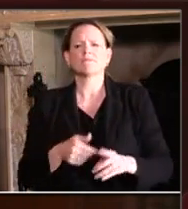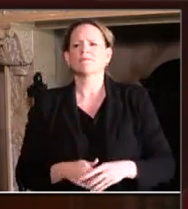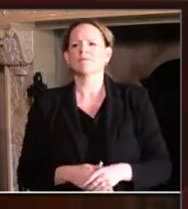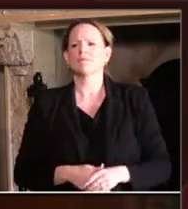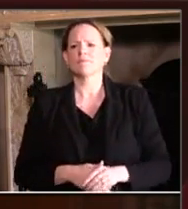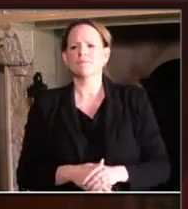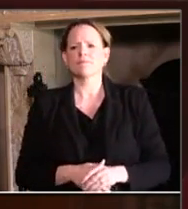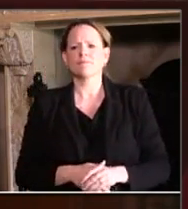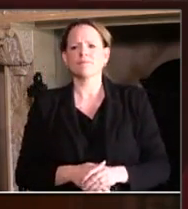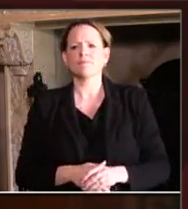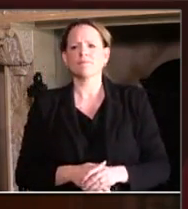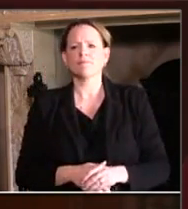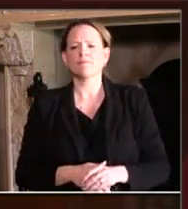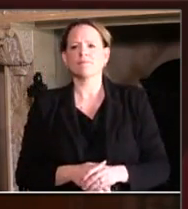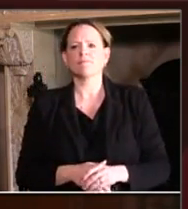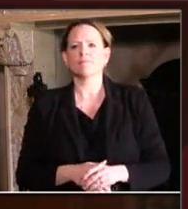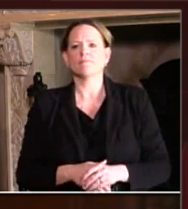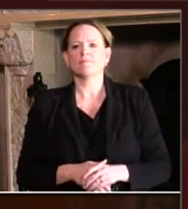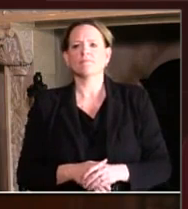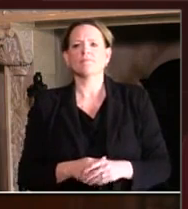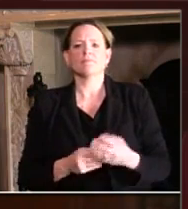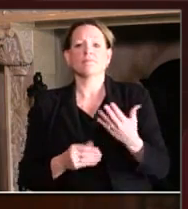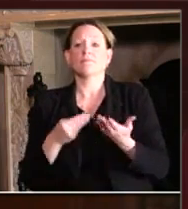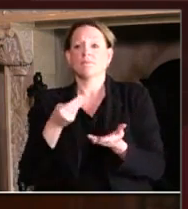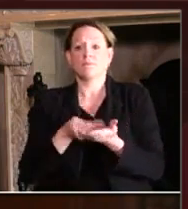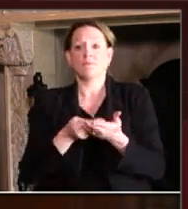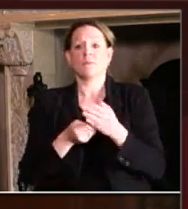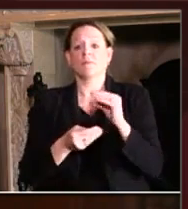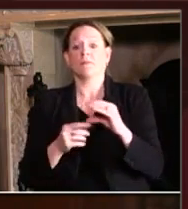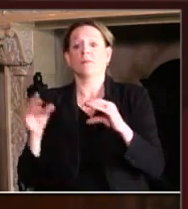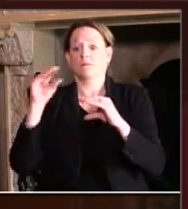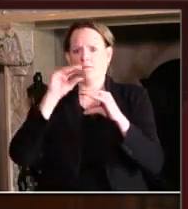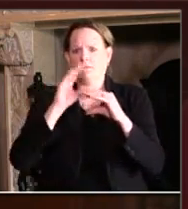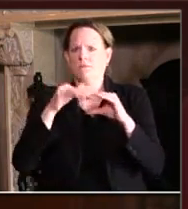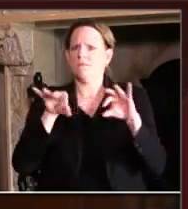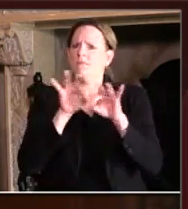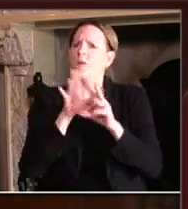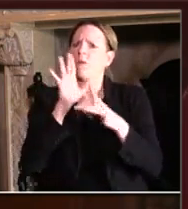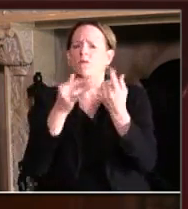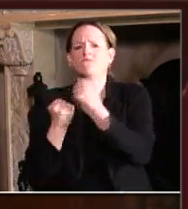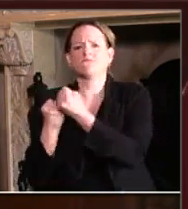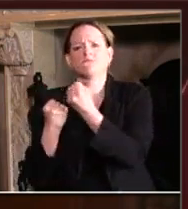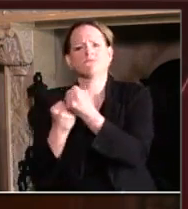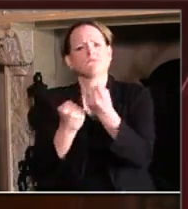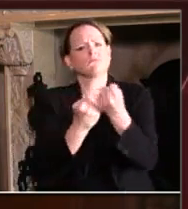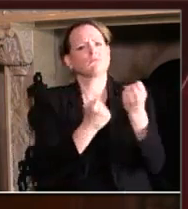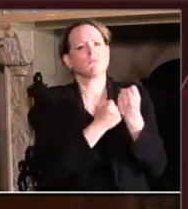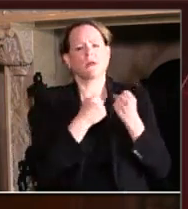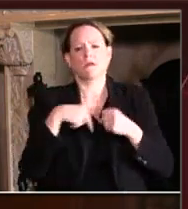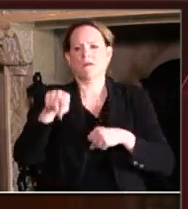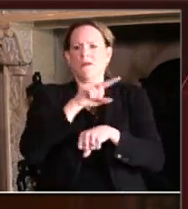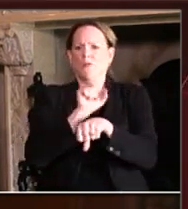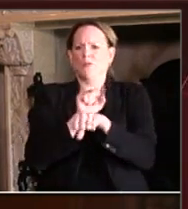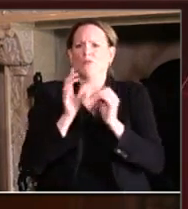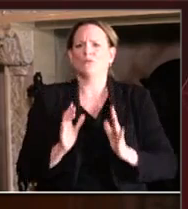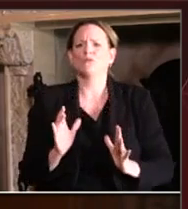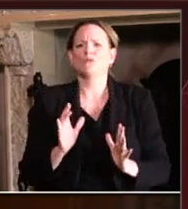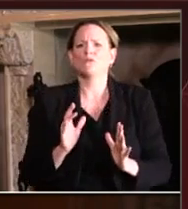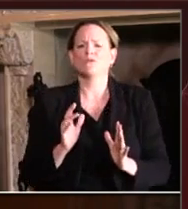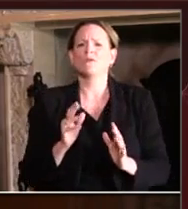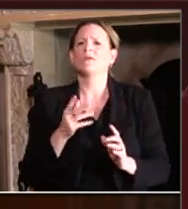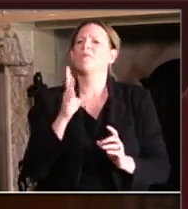will support important work, however. More federal help is needed for both state and local